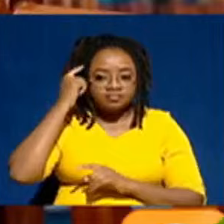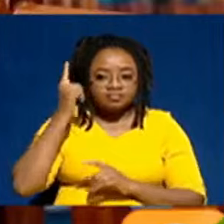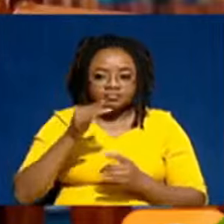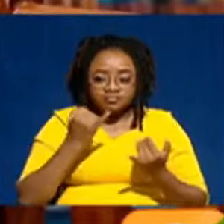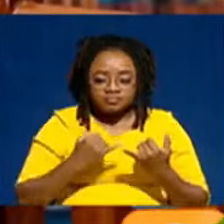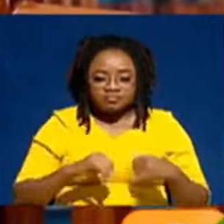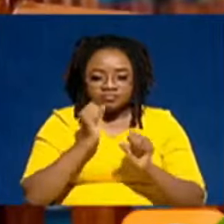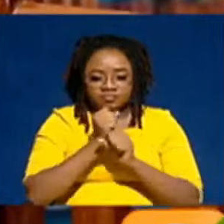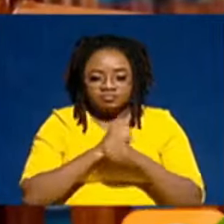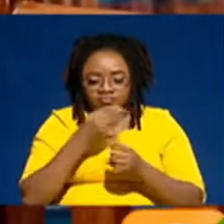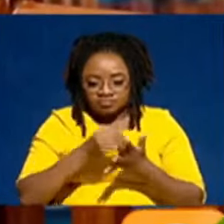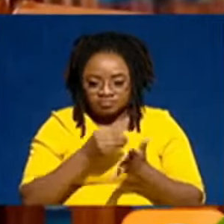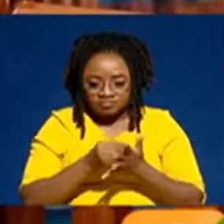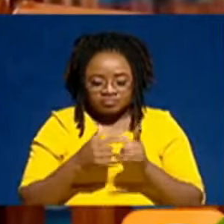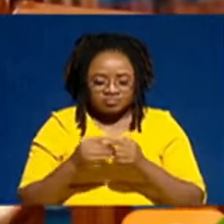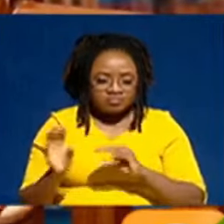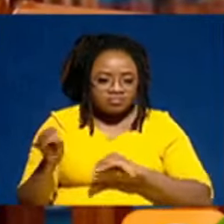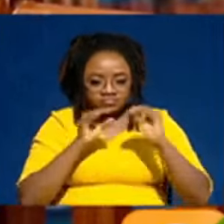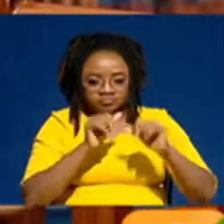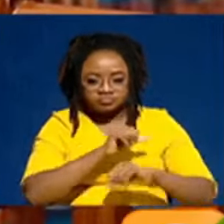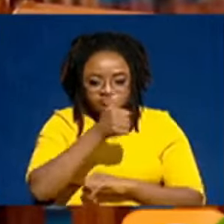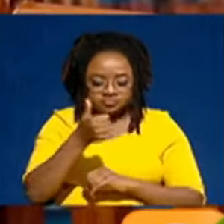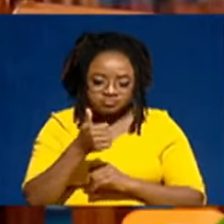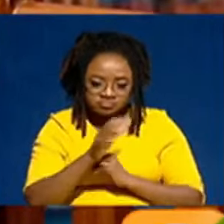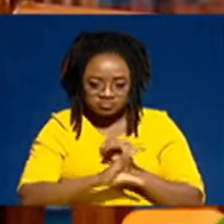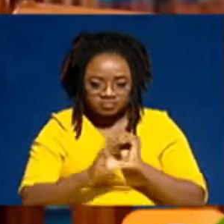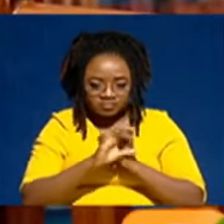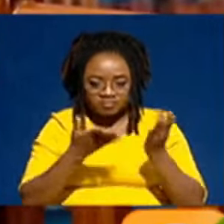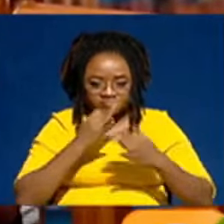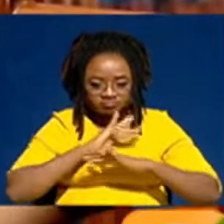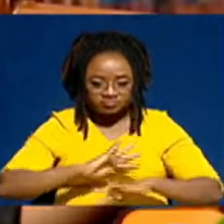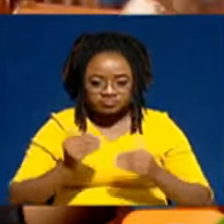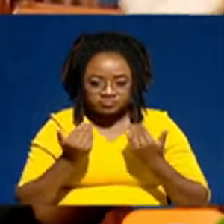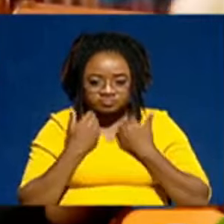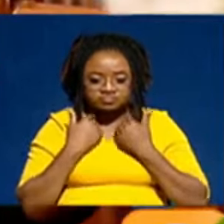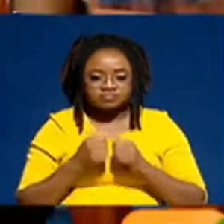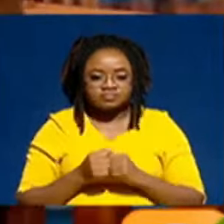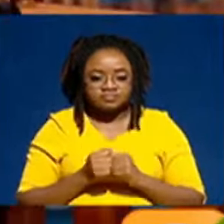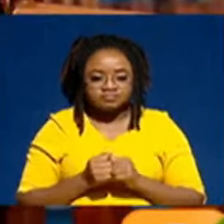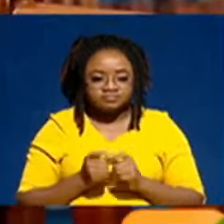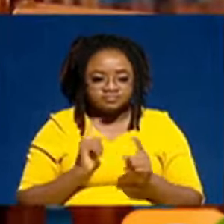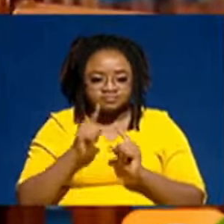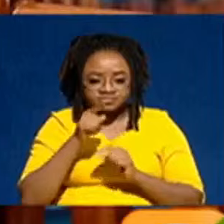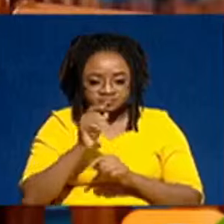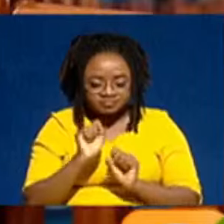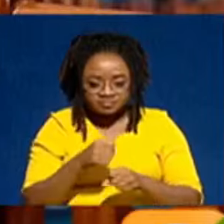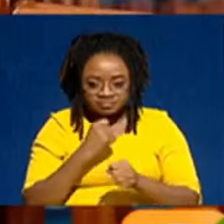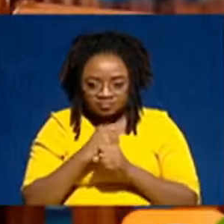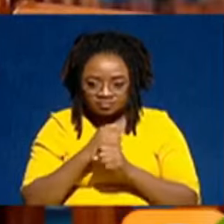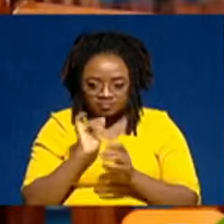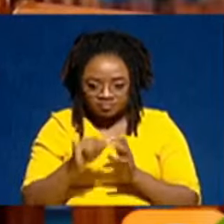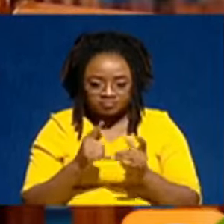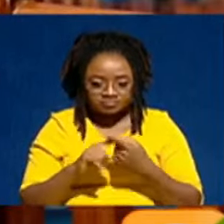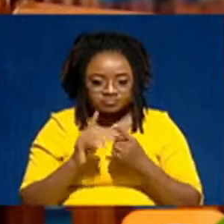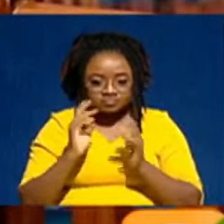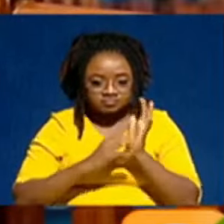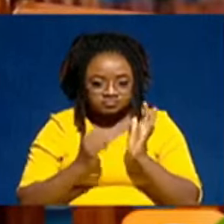then live outside the city, where what they call the bedroom counties of Nairobi, the suburbs, the Kiambu, Kajiado,